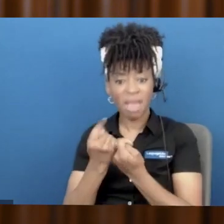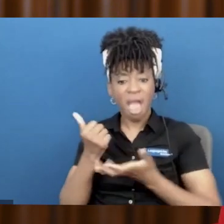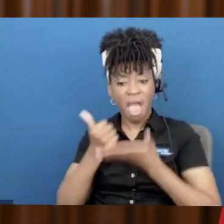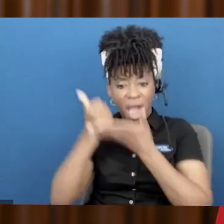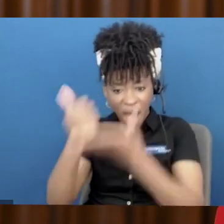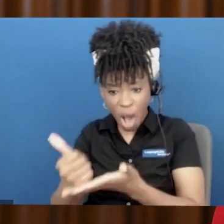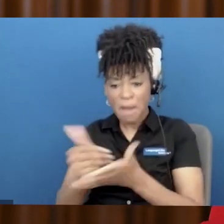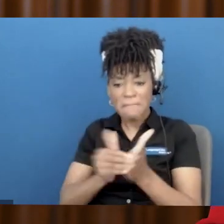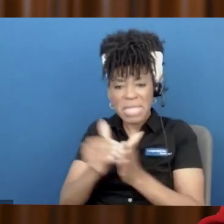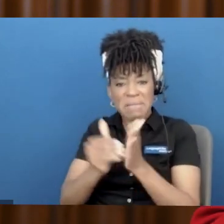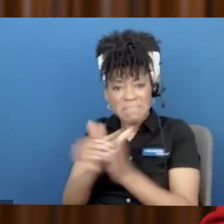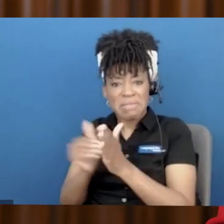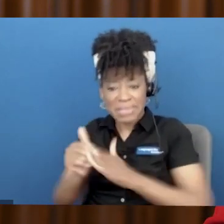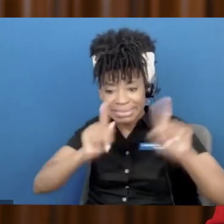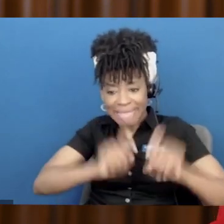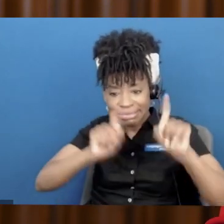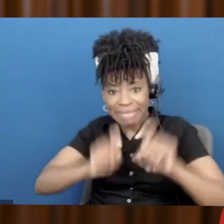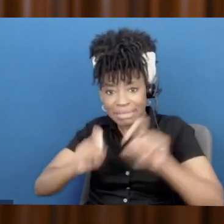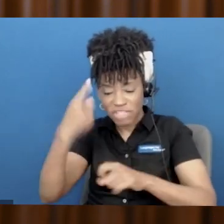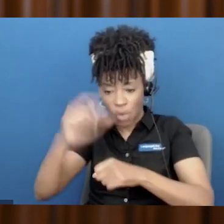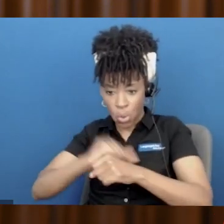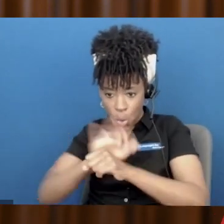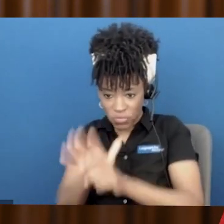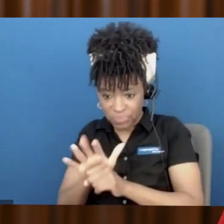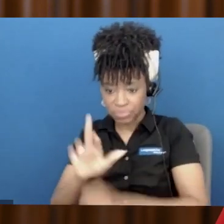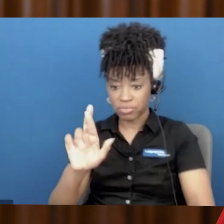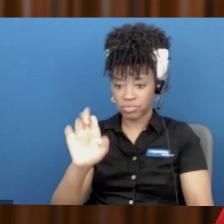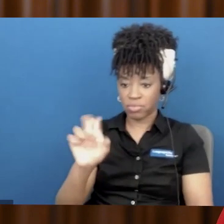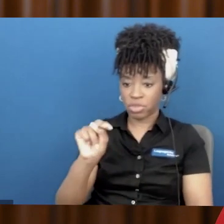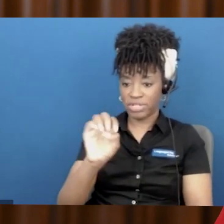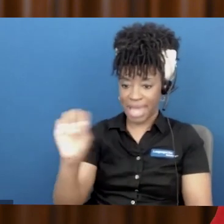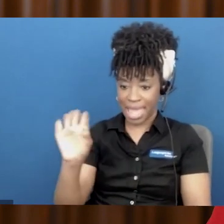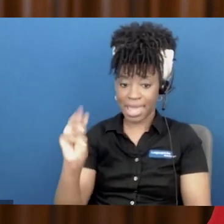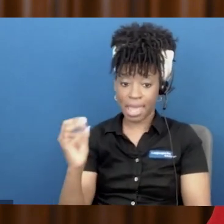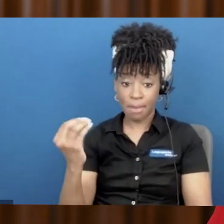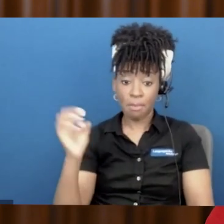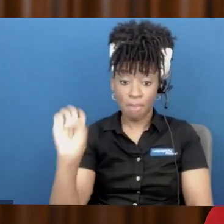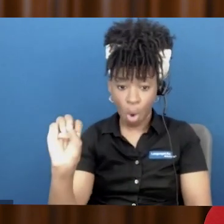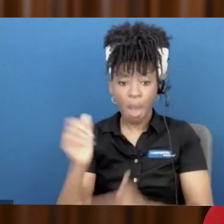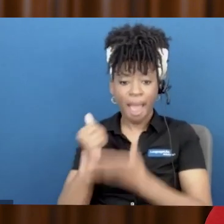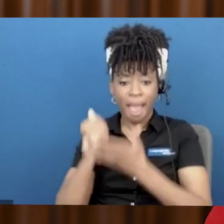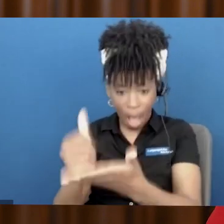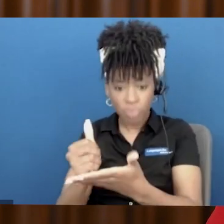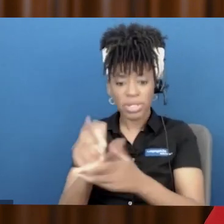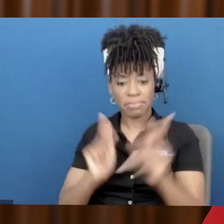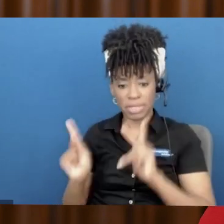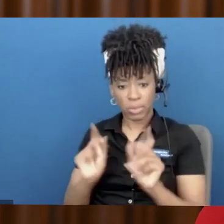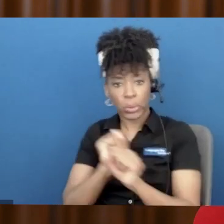her colleagues at United Way quickly mobilized to organize volunteers and connect people to resources through their 211